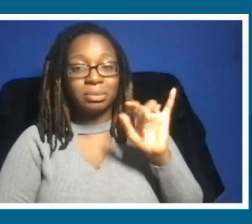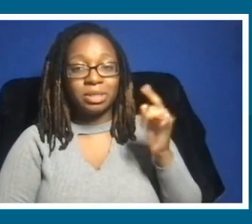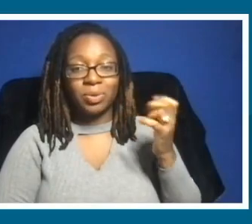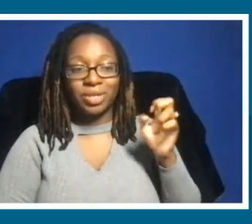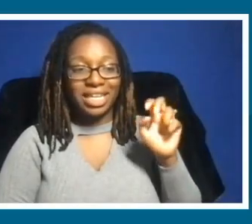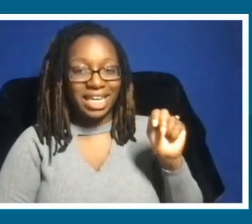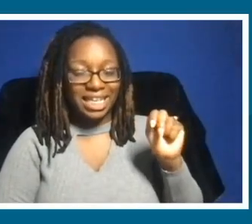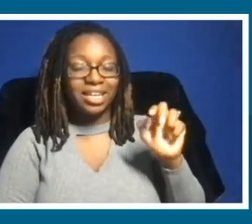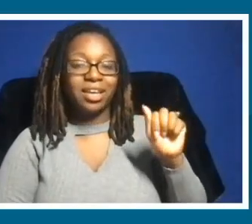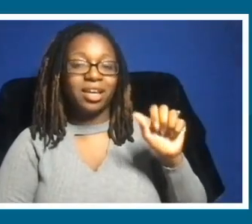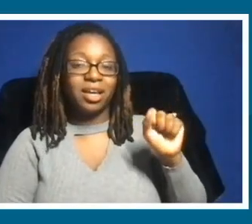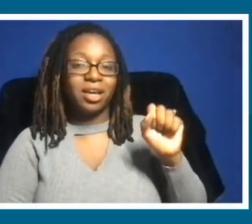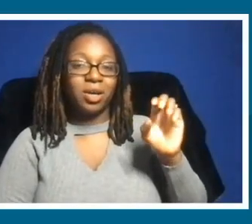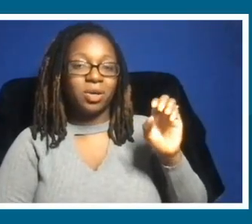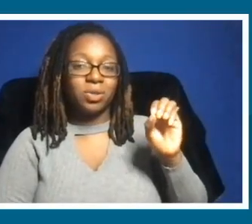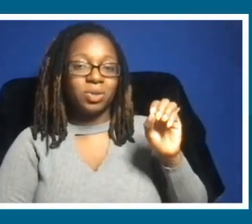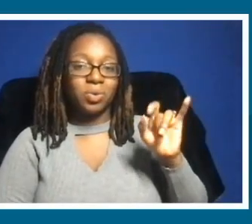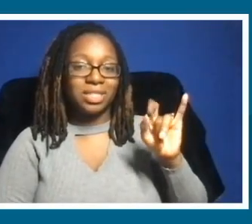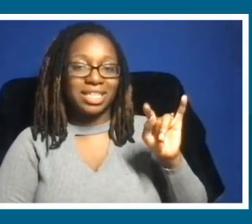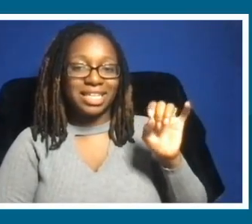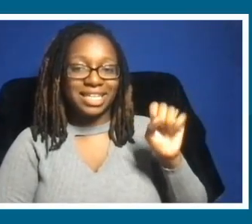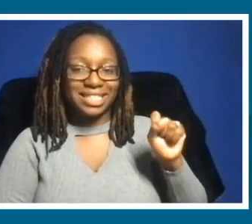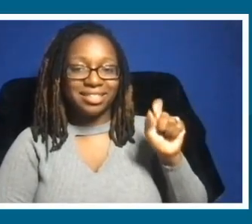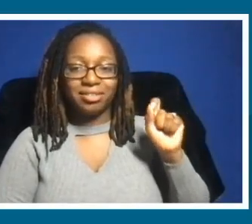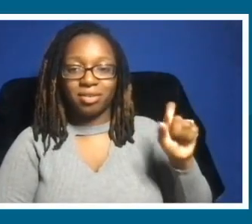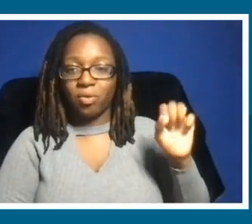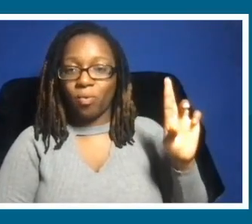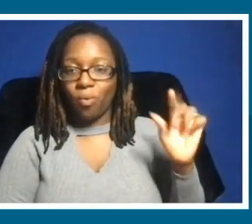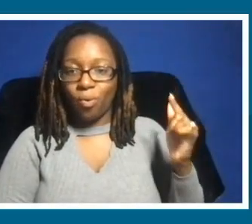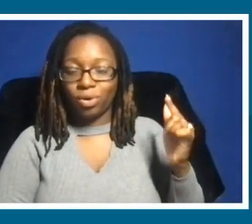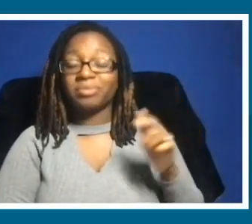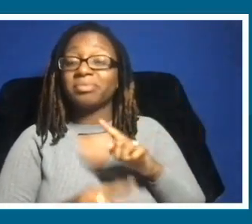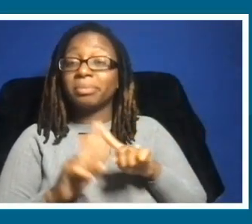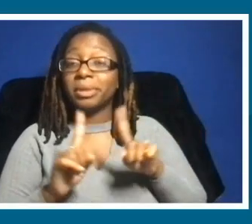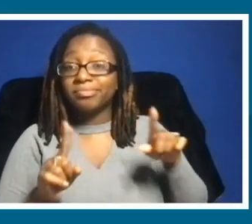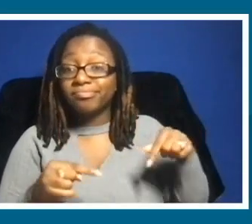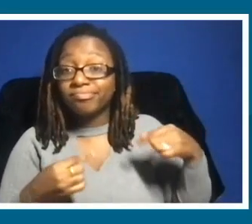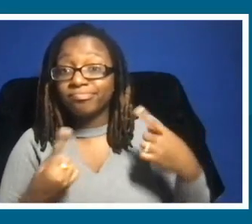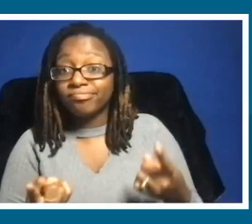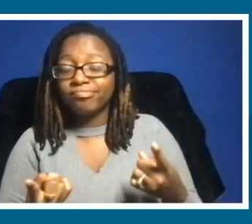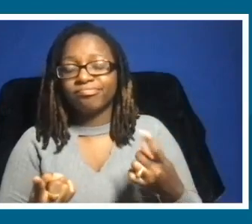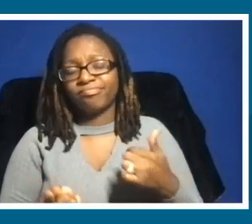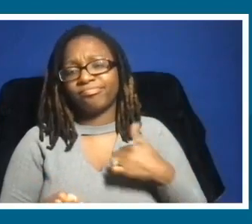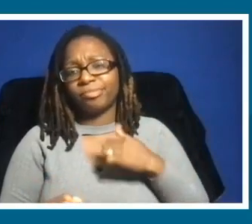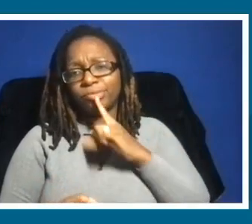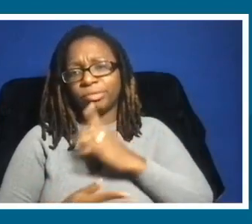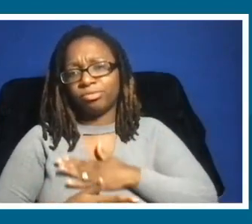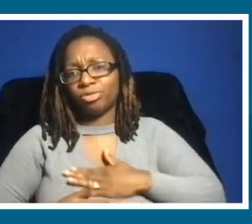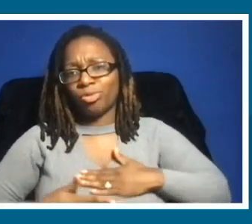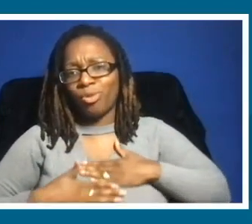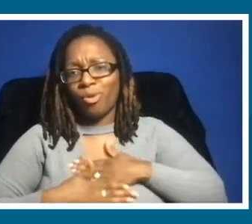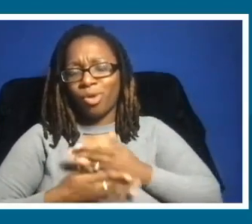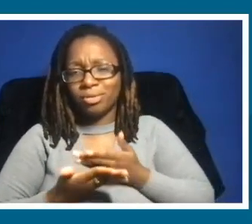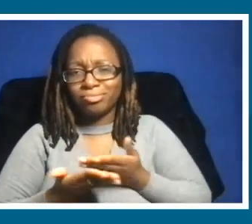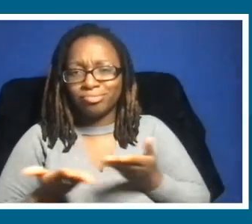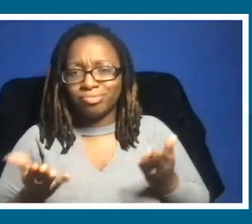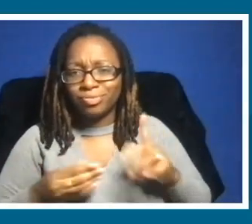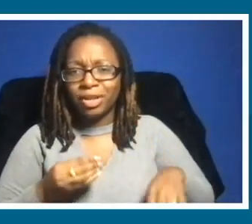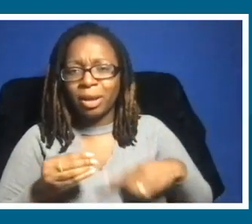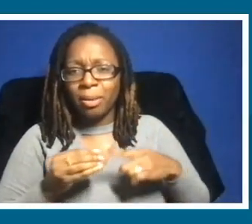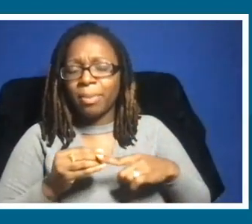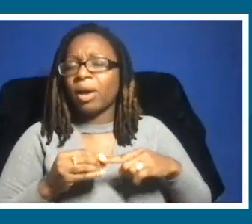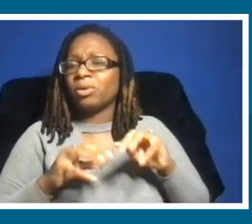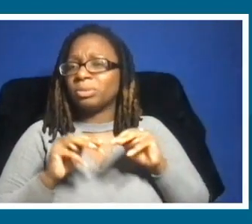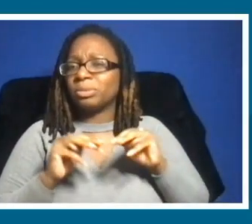smithsonianassociates.org. But until then, I hope that just like me, you've been enjoying everything about the Smithsonian National